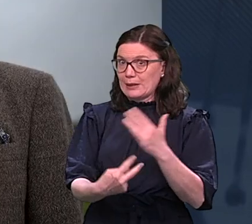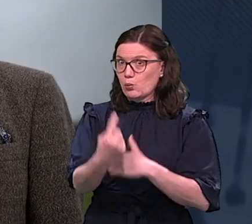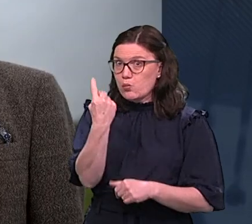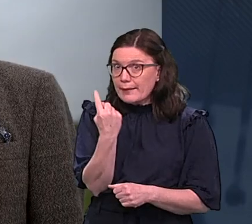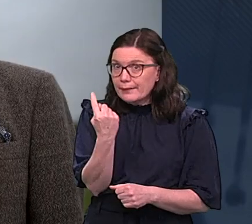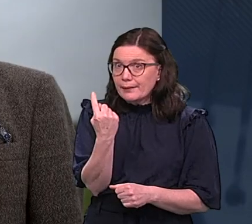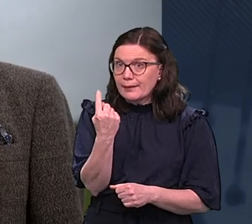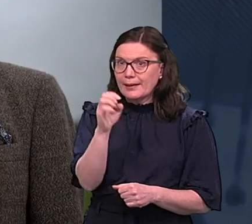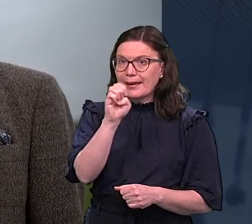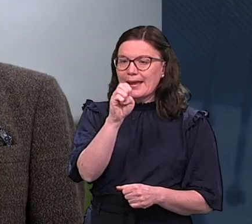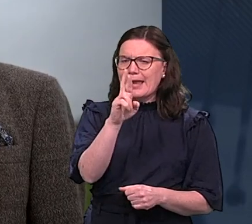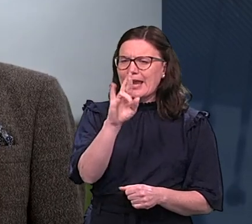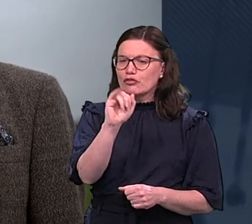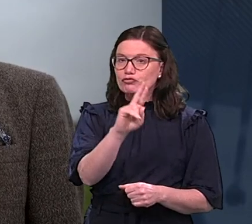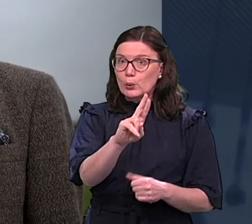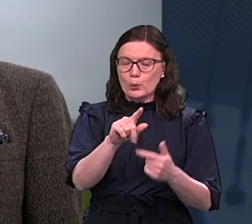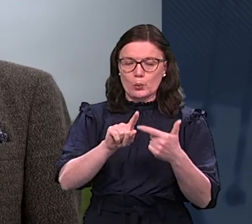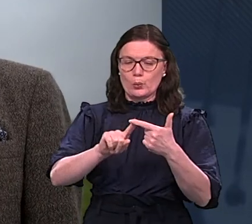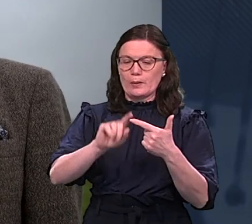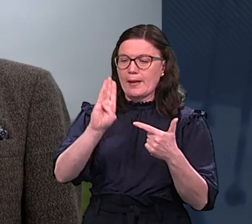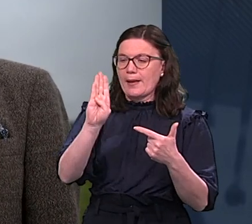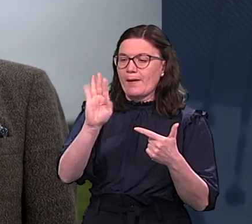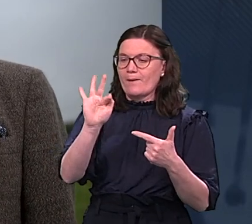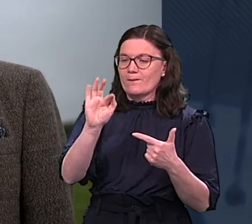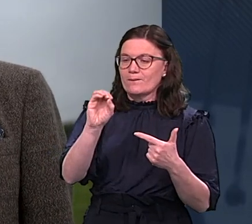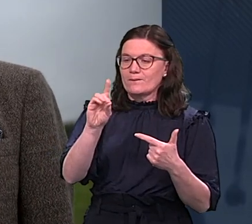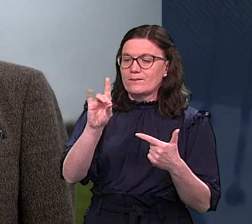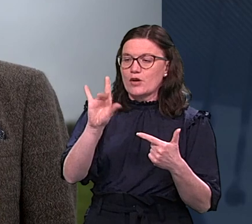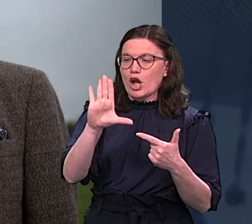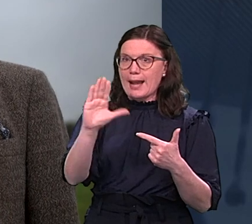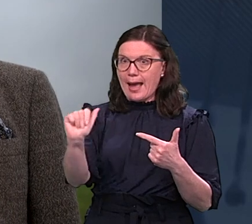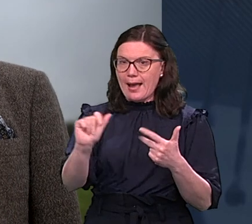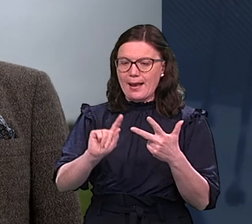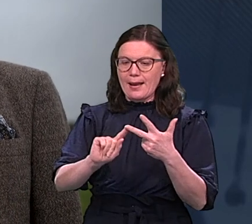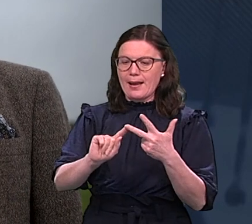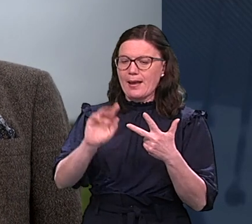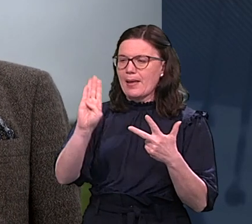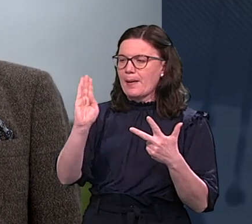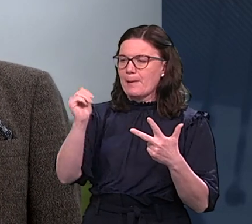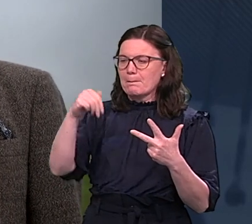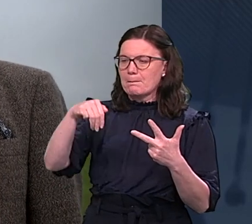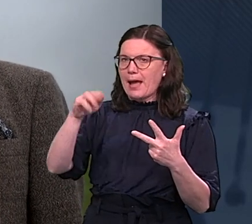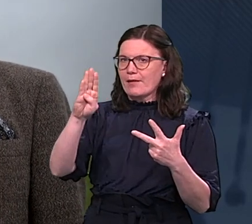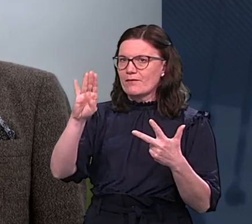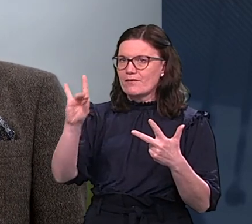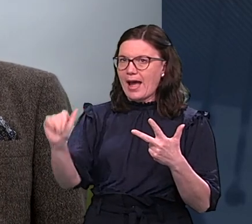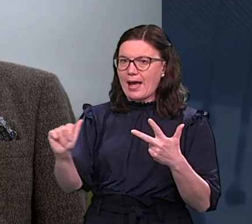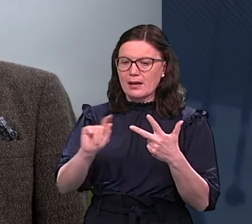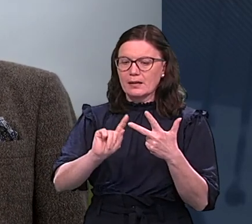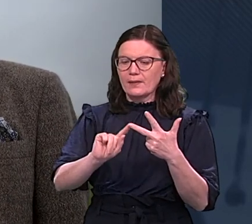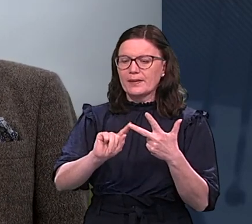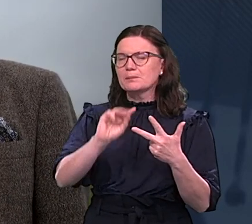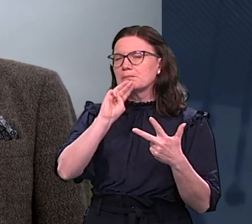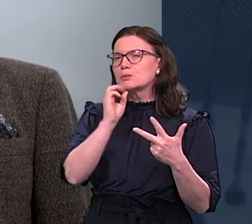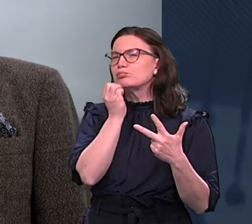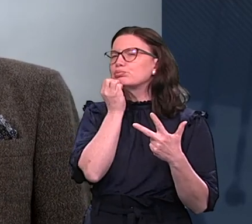Eru, Fodla, Bamba. And what it represents is the three stages of woman. Bamba is a beautiful young